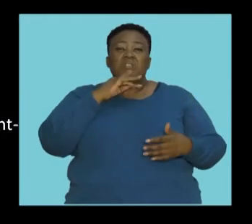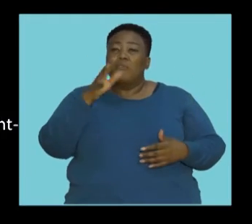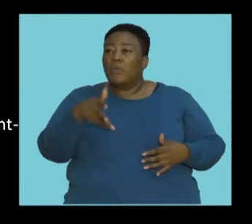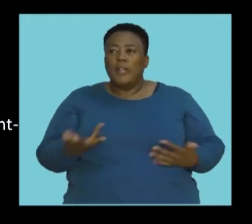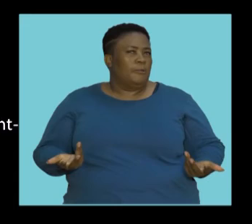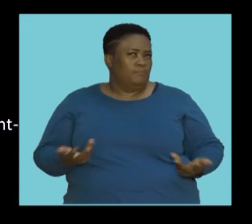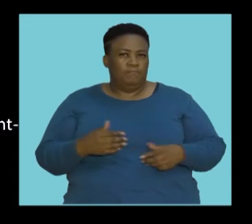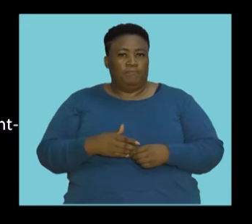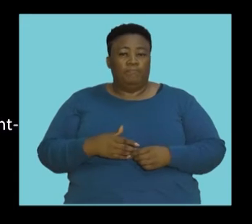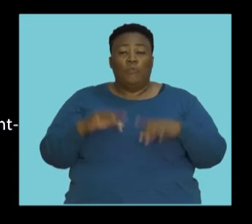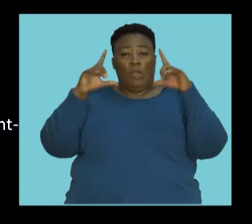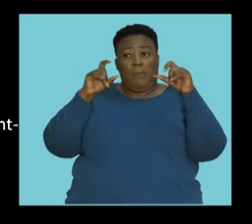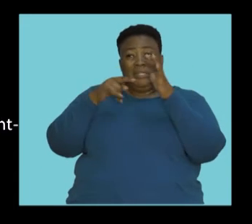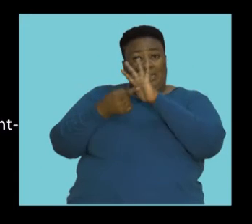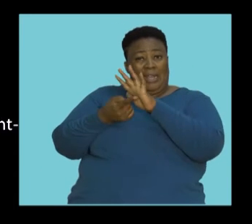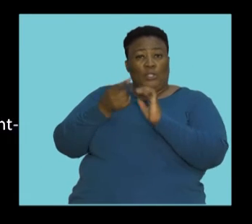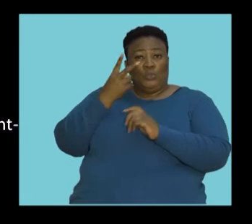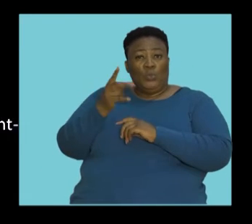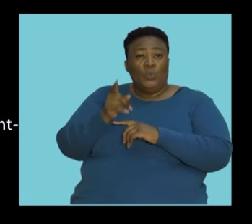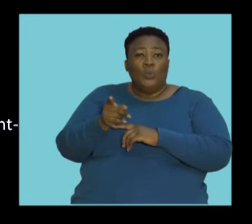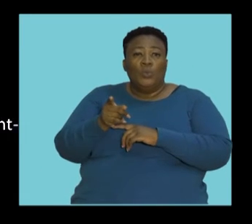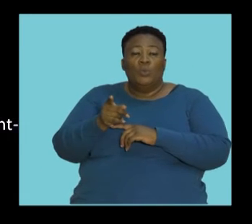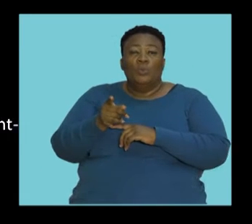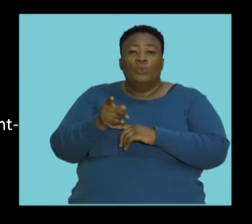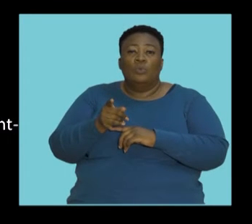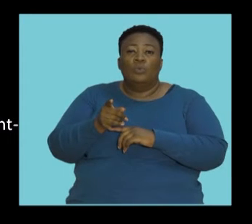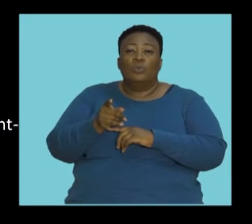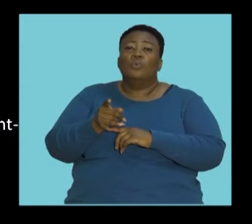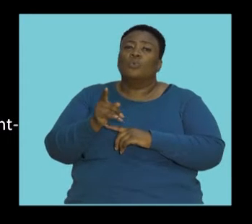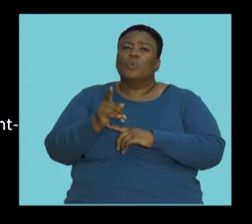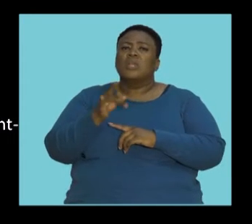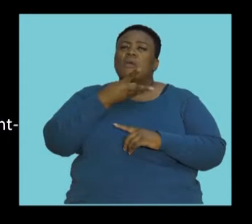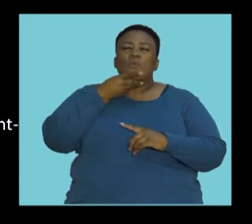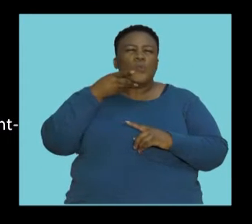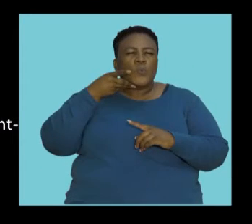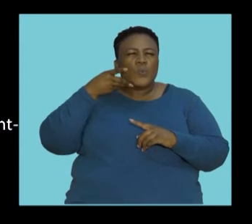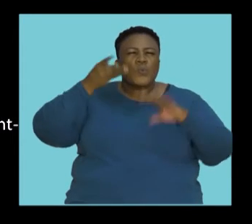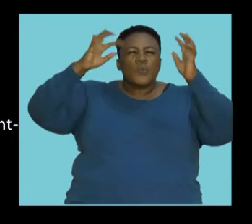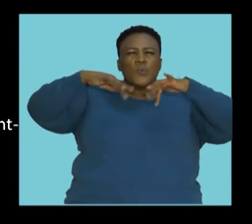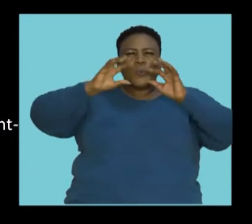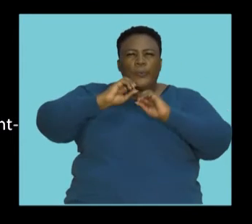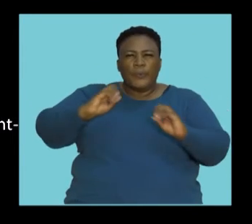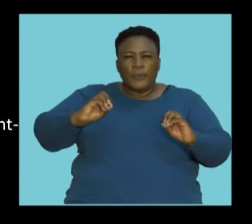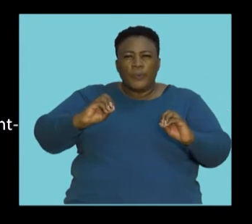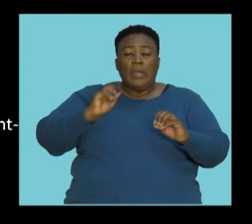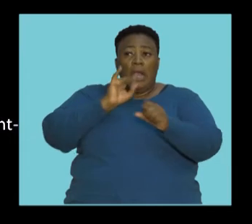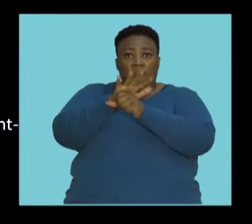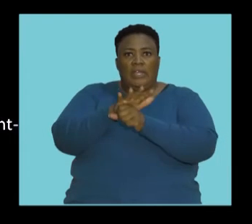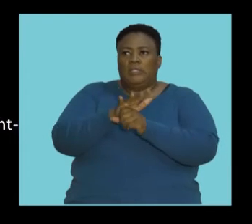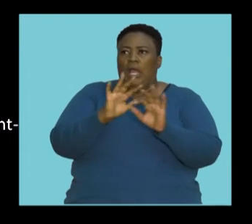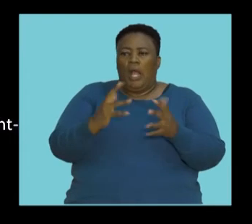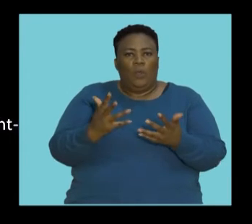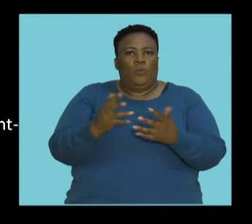so here's an image that shows you the impact that a drought has. So farmers that experience this